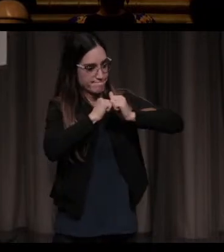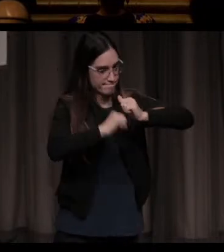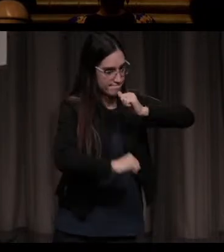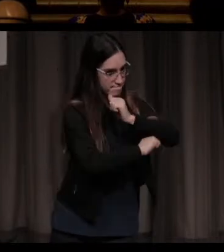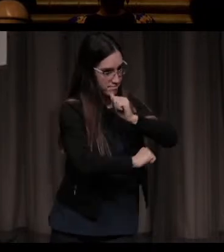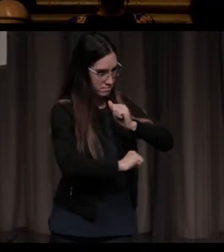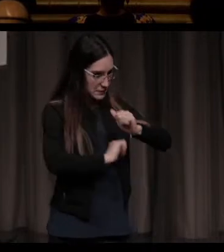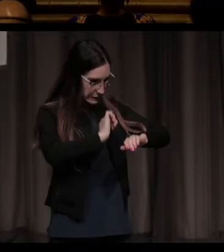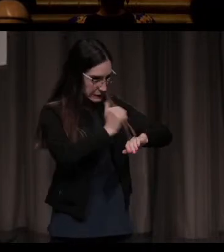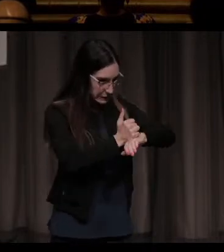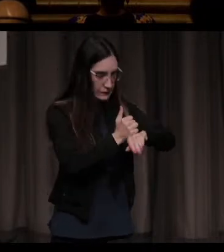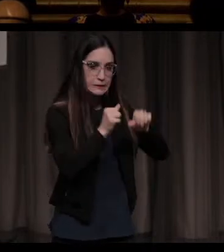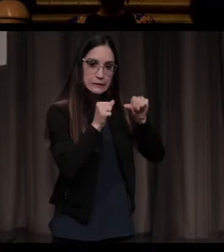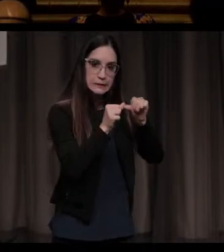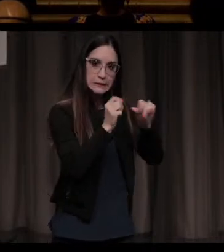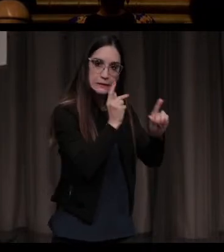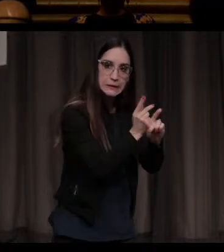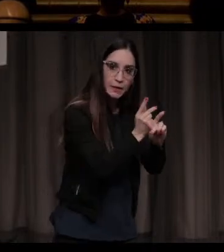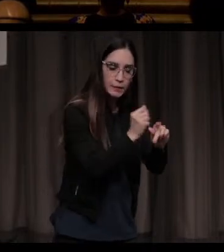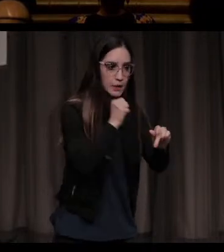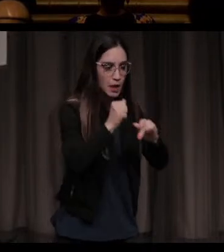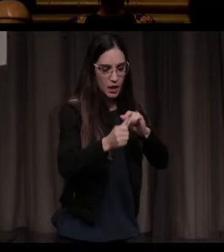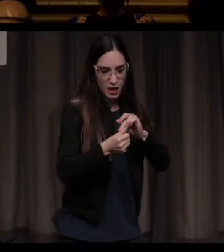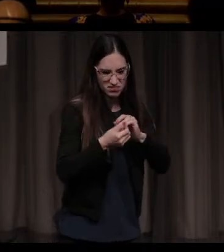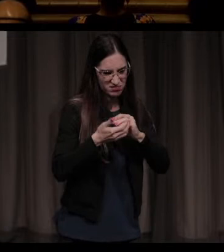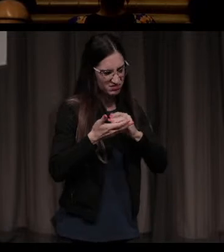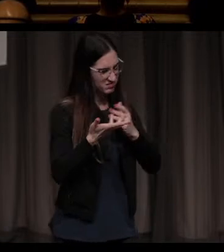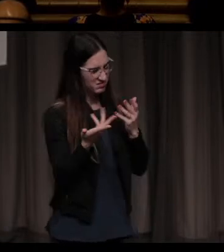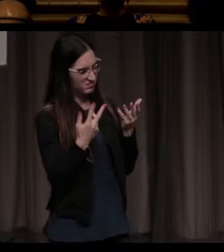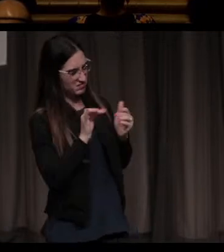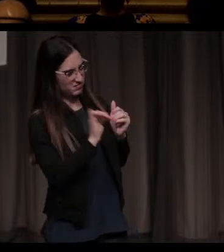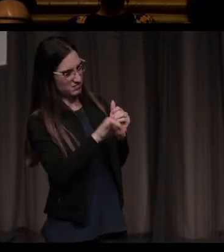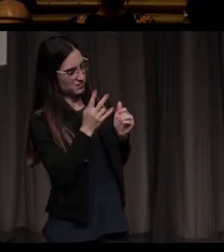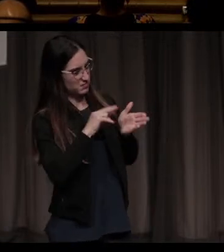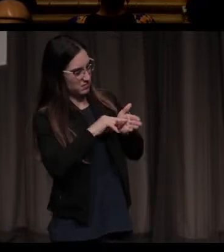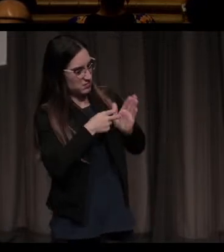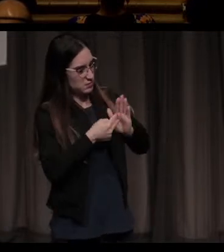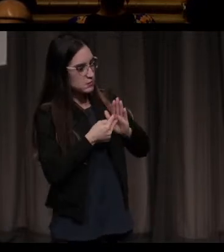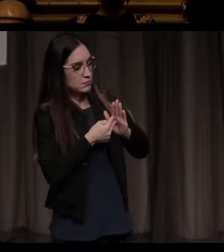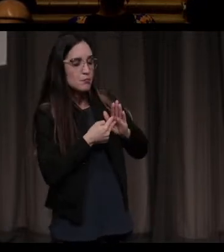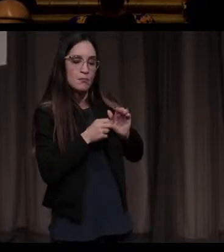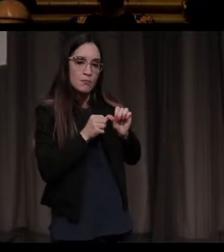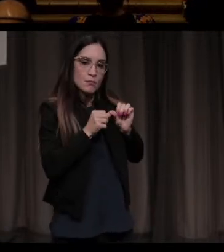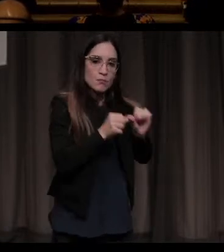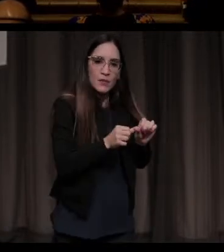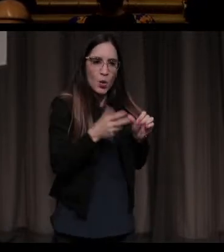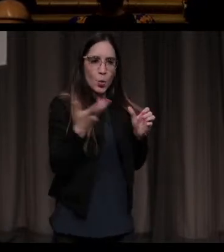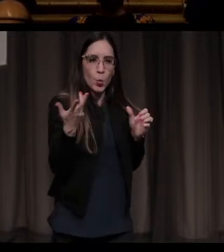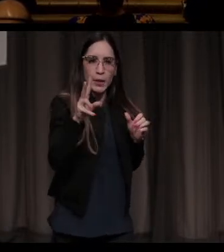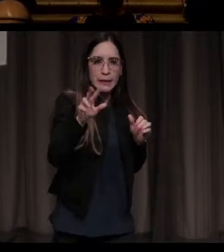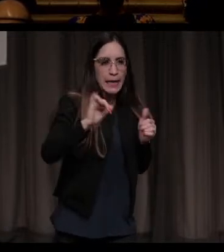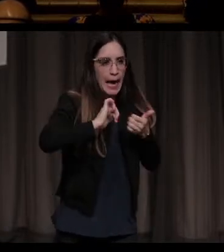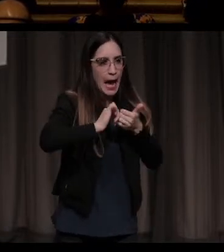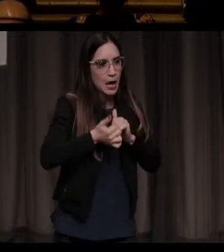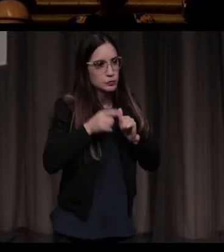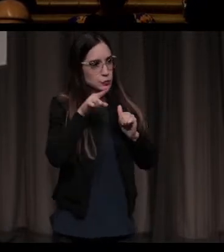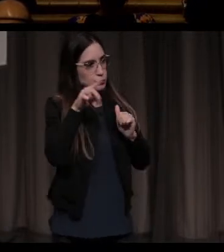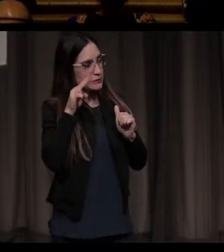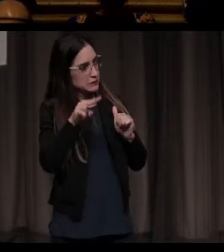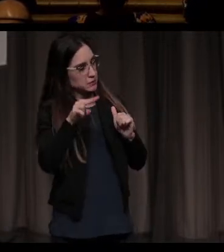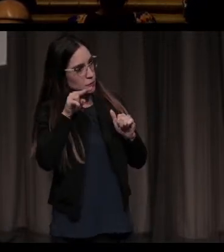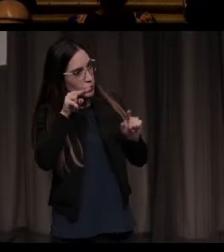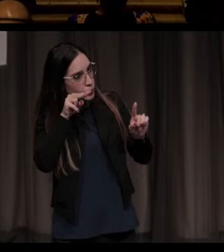this lose after it's become it's a trend? And what do you see that's important for